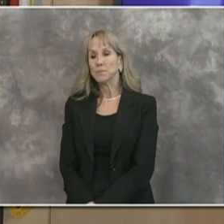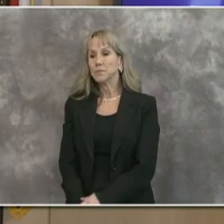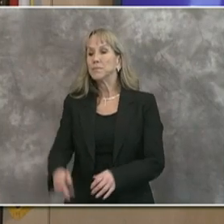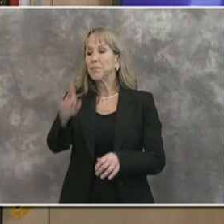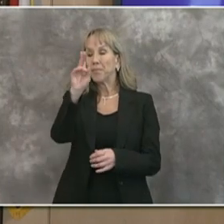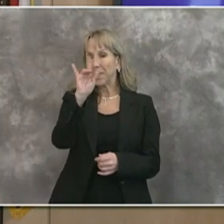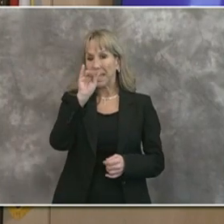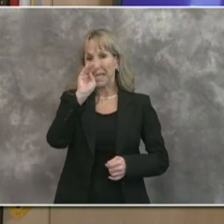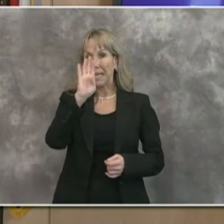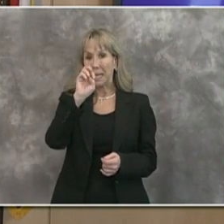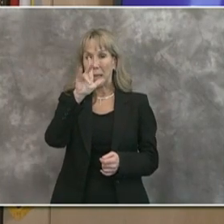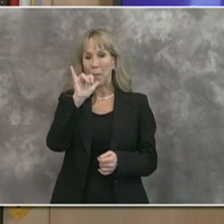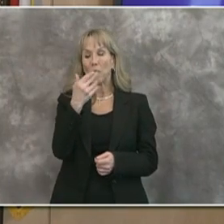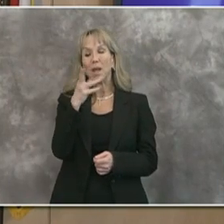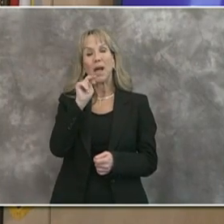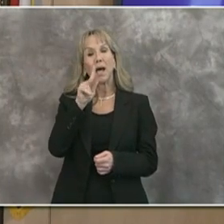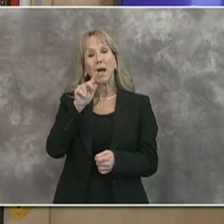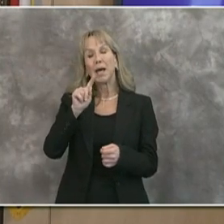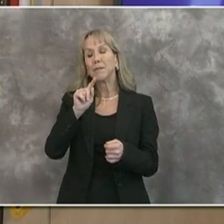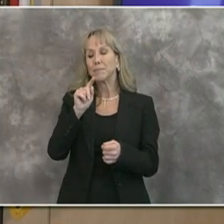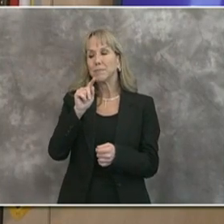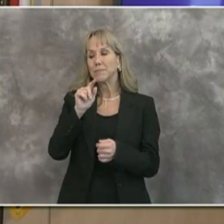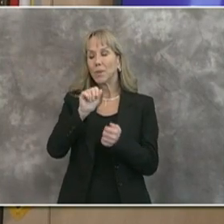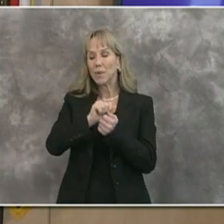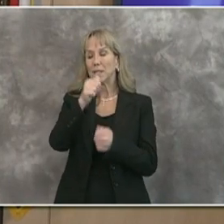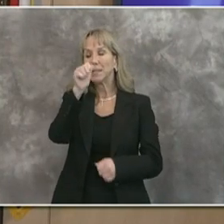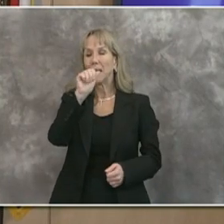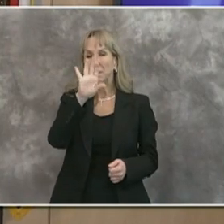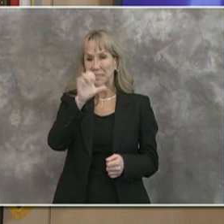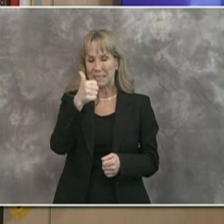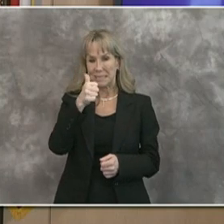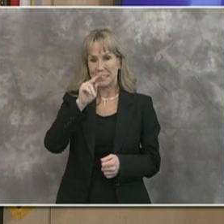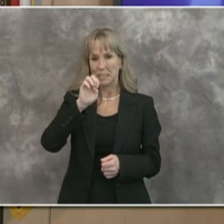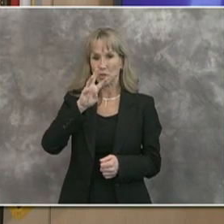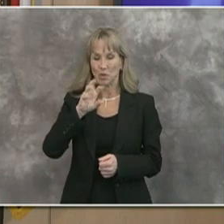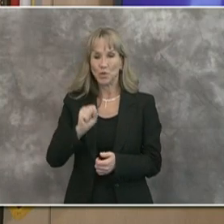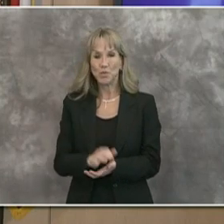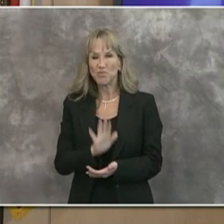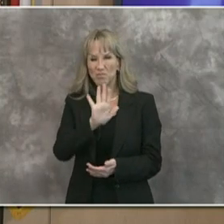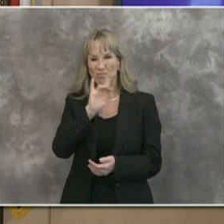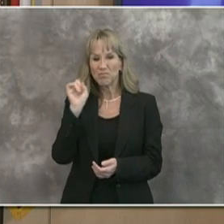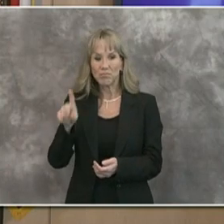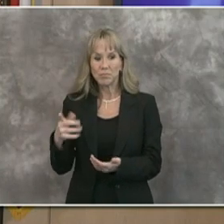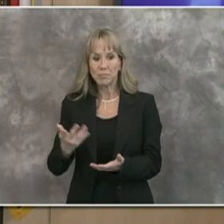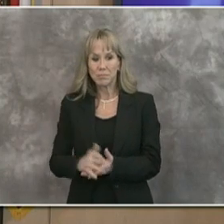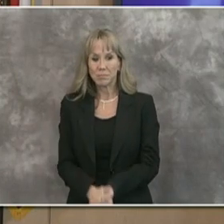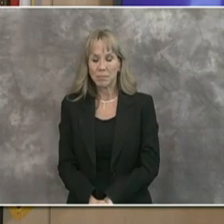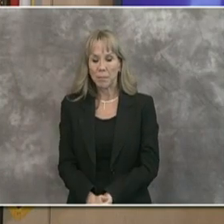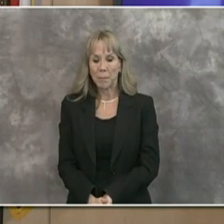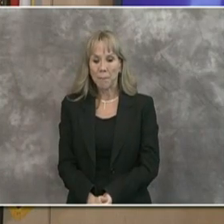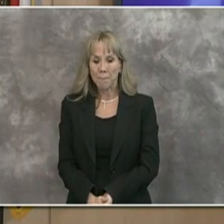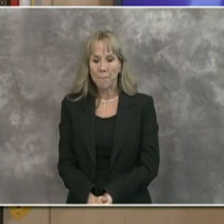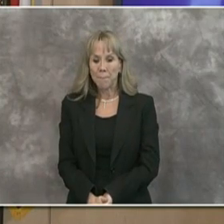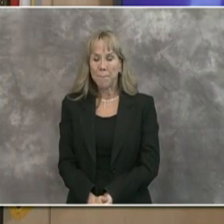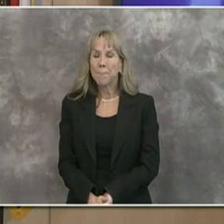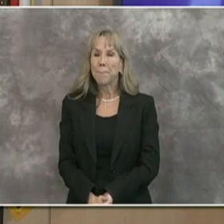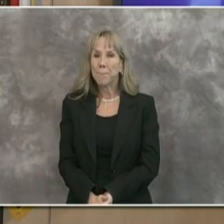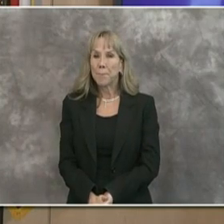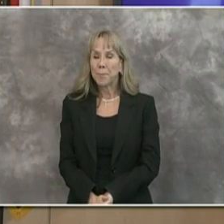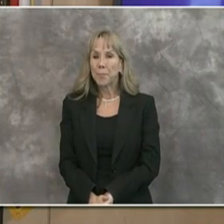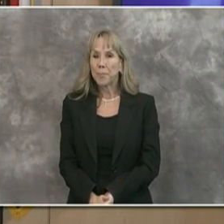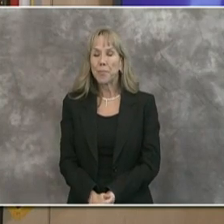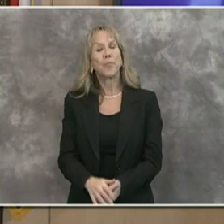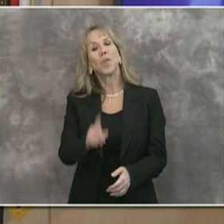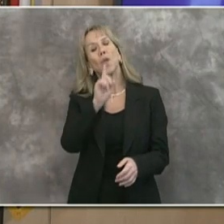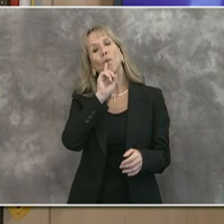Kimberly Hunt with ABC 10 News. Please state your question. Thank you. This